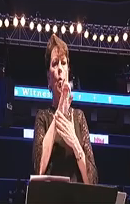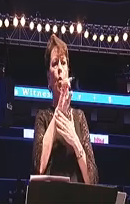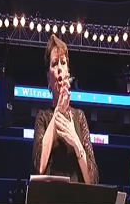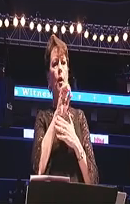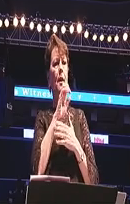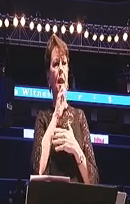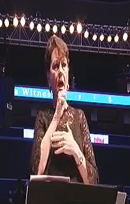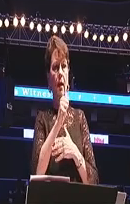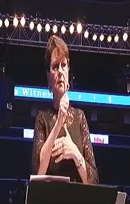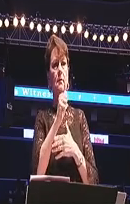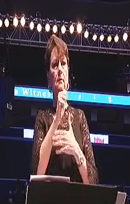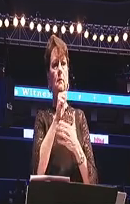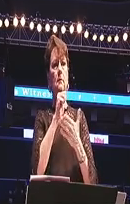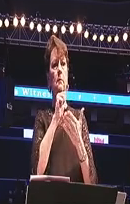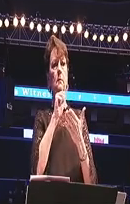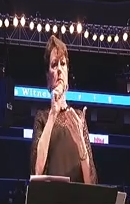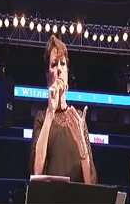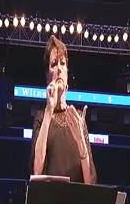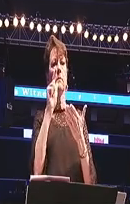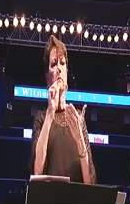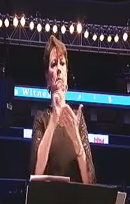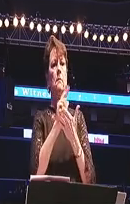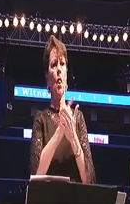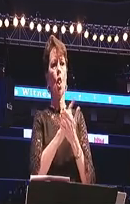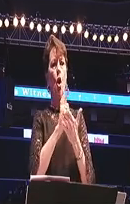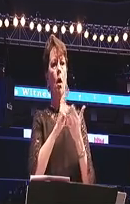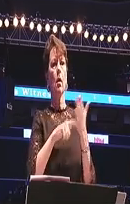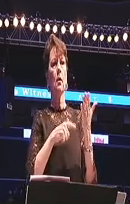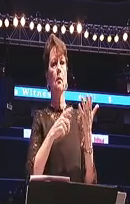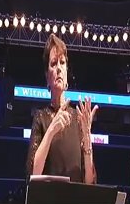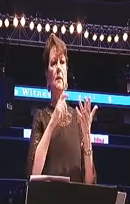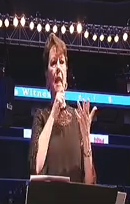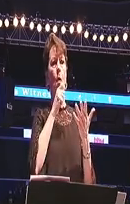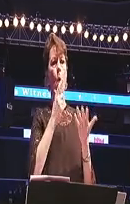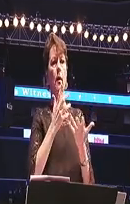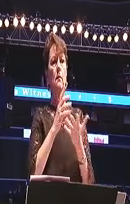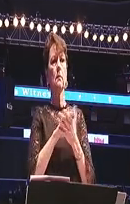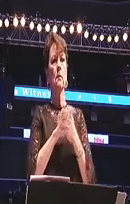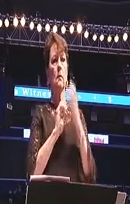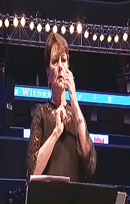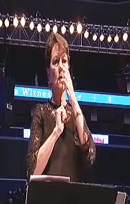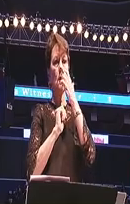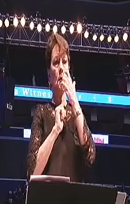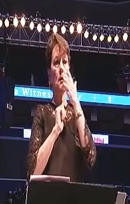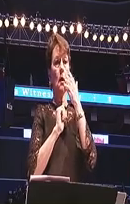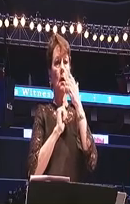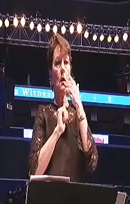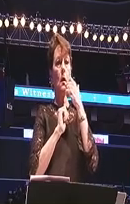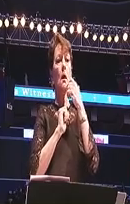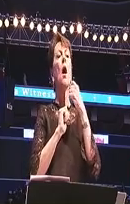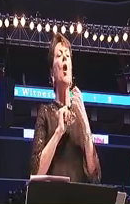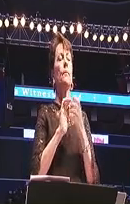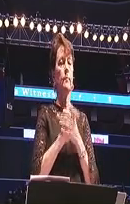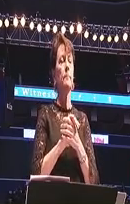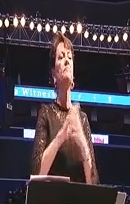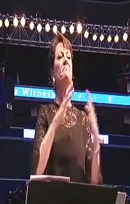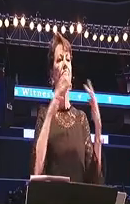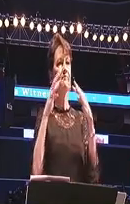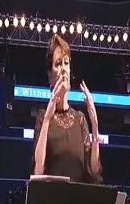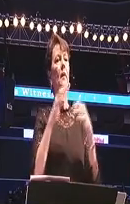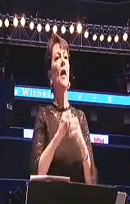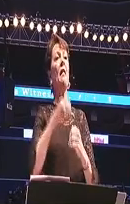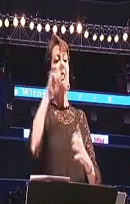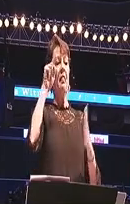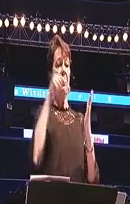But then I had to look in the mirror one day and I said to myself, this problem, this injustice,